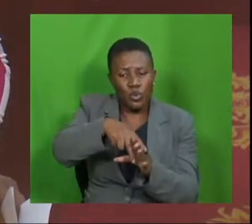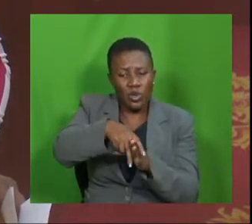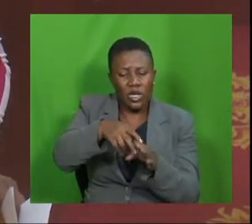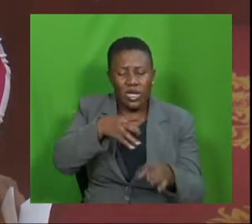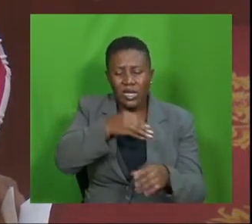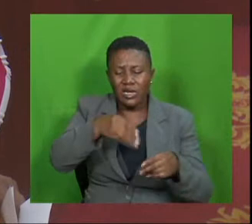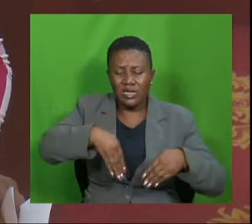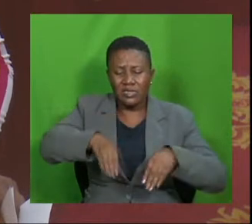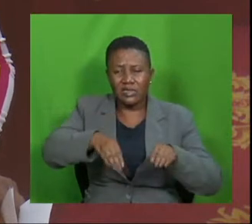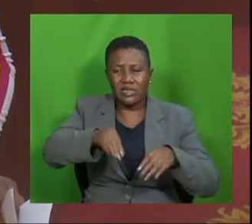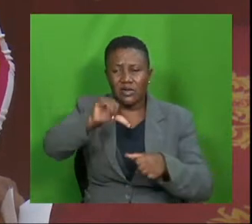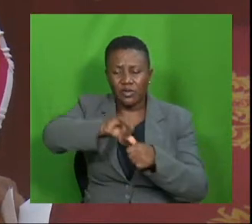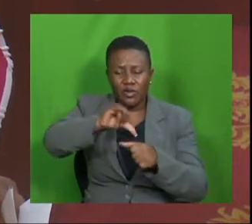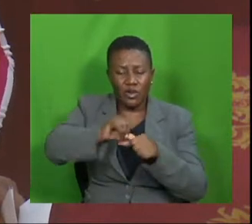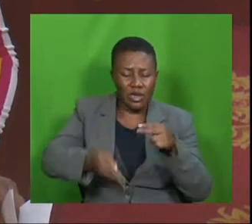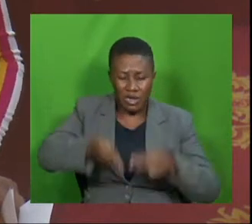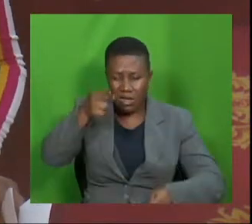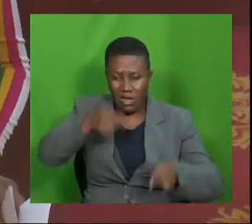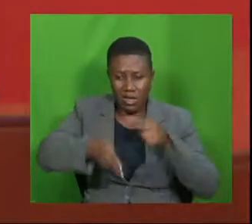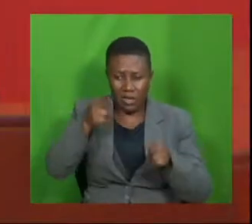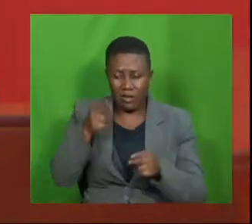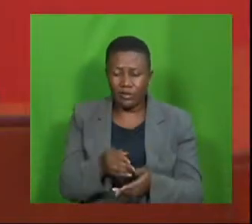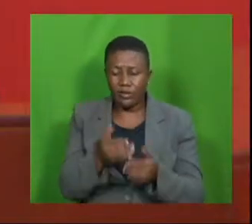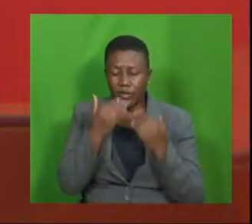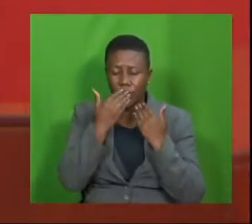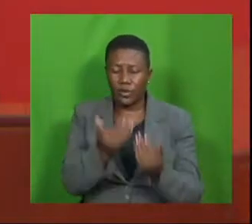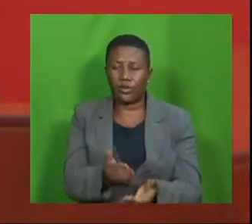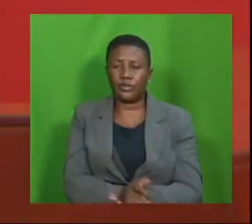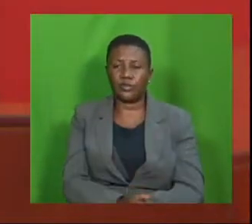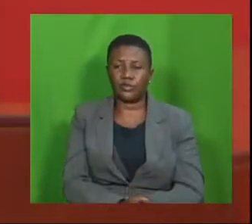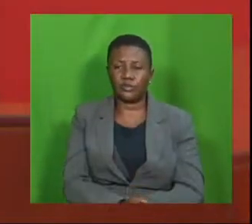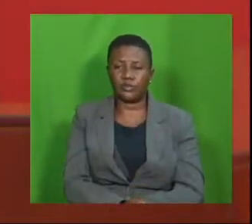higher cost. Thank you, Mr.